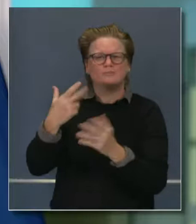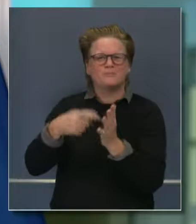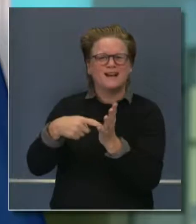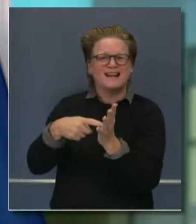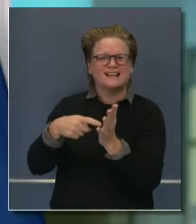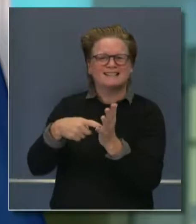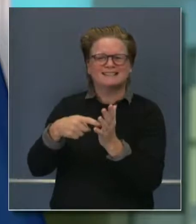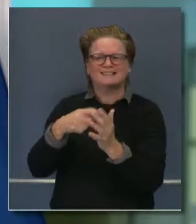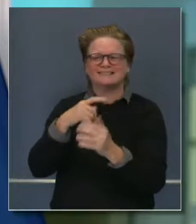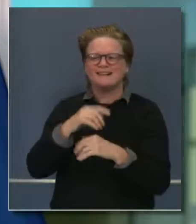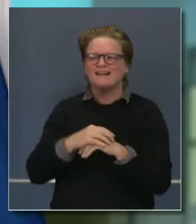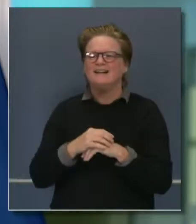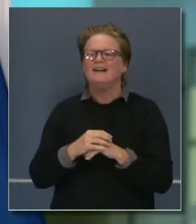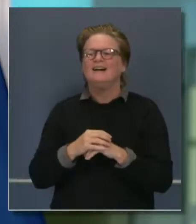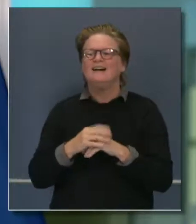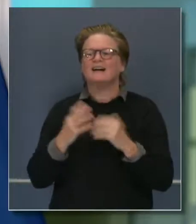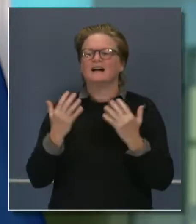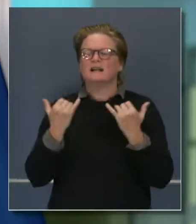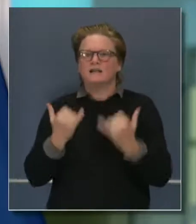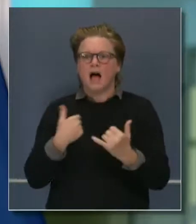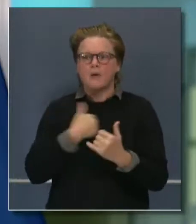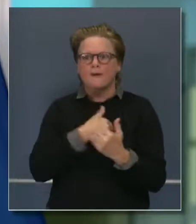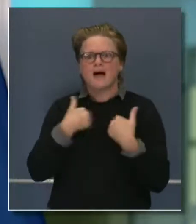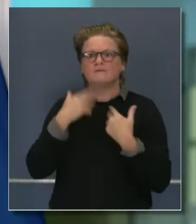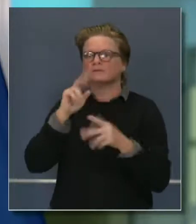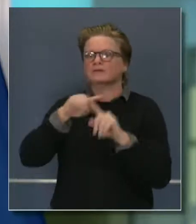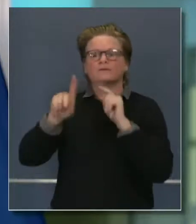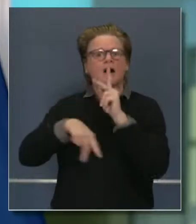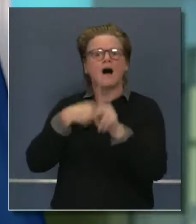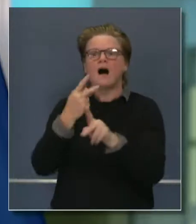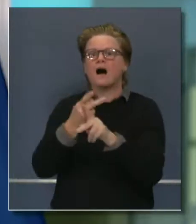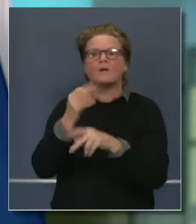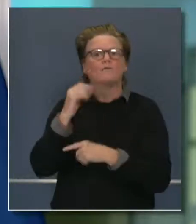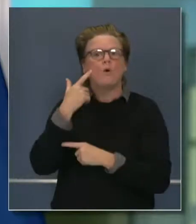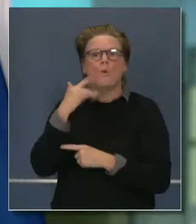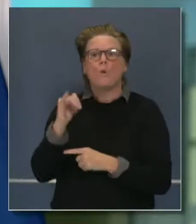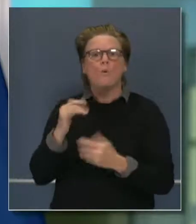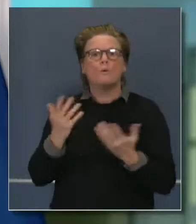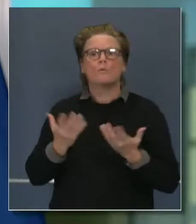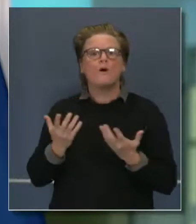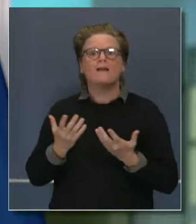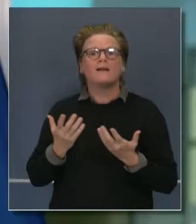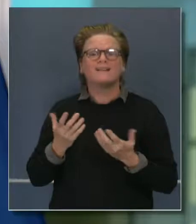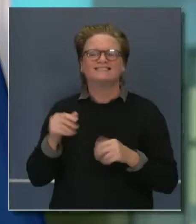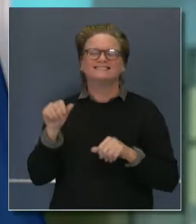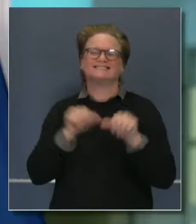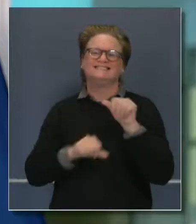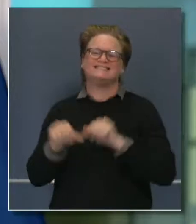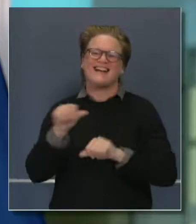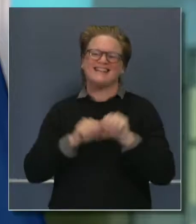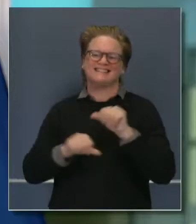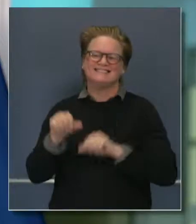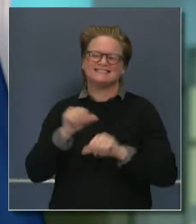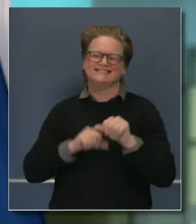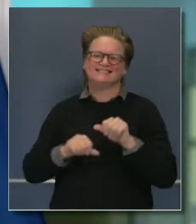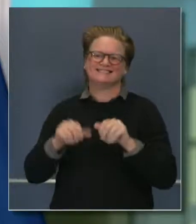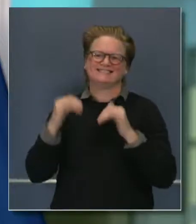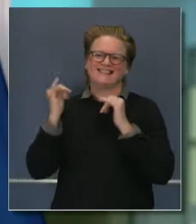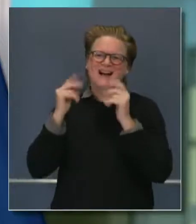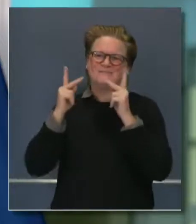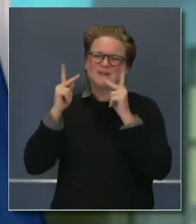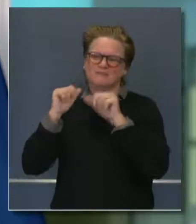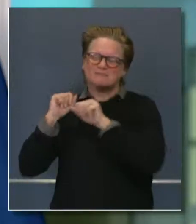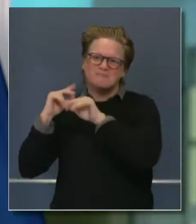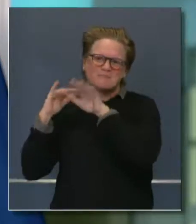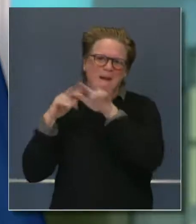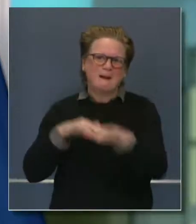from all around the world, how we can never take that for granted, and how that is a point of distinction and